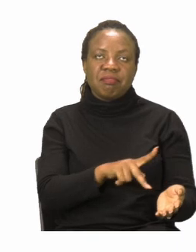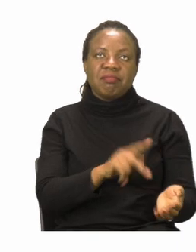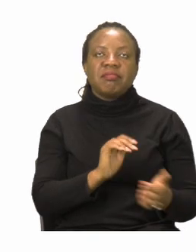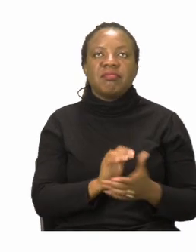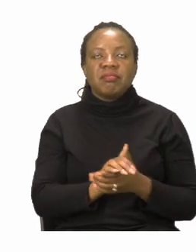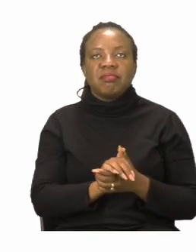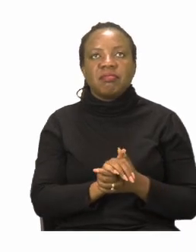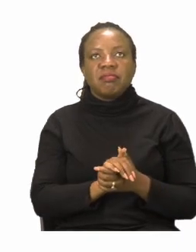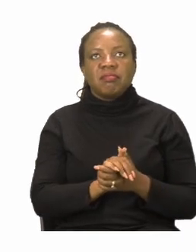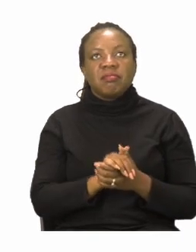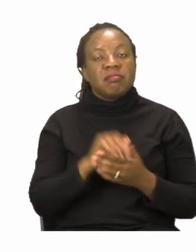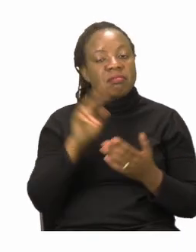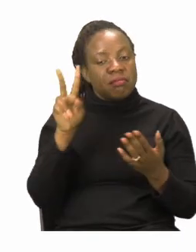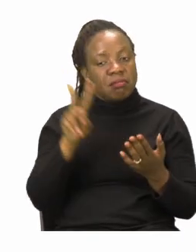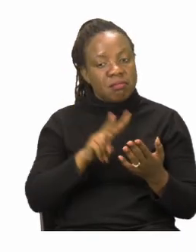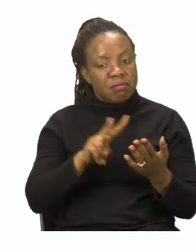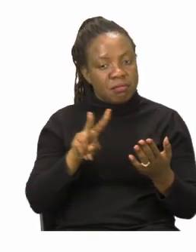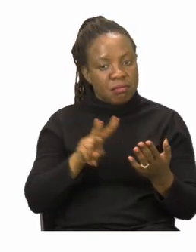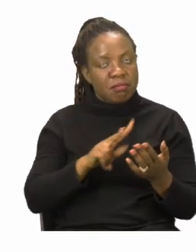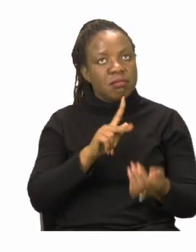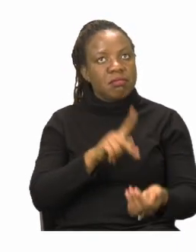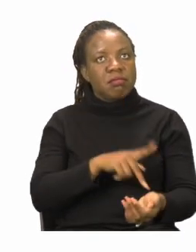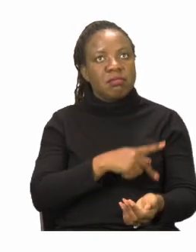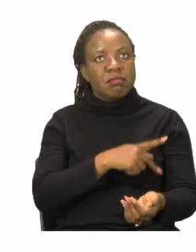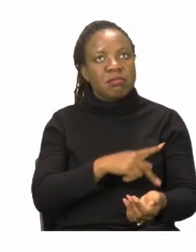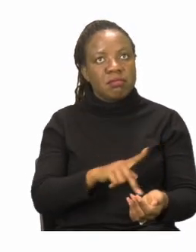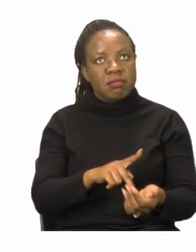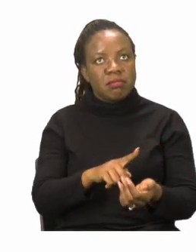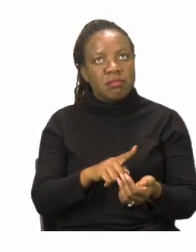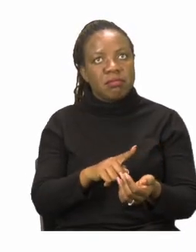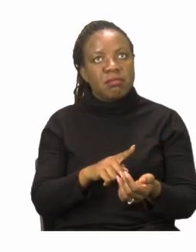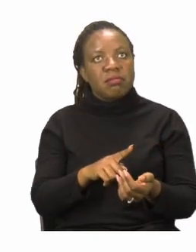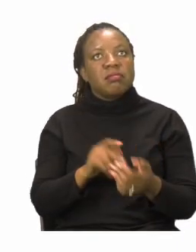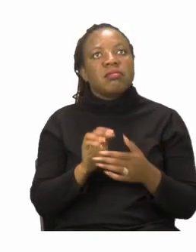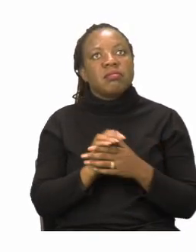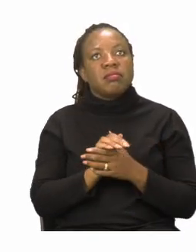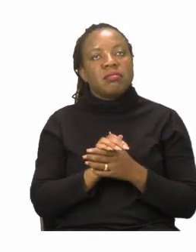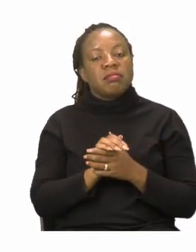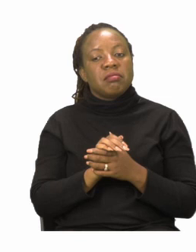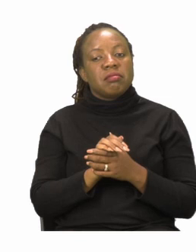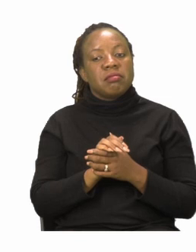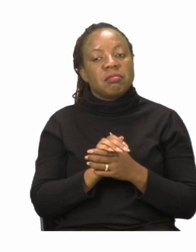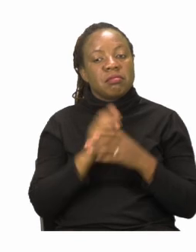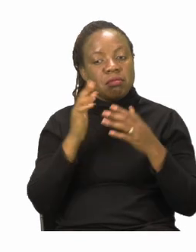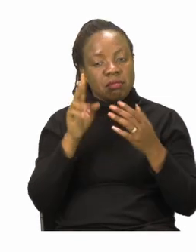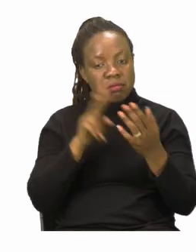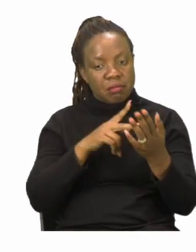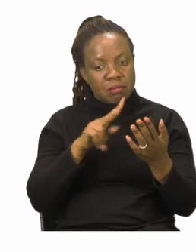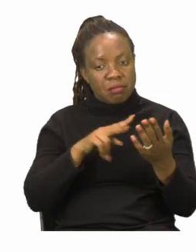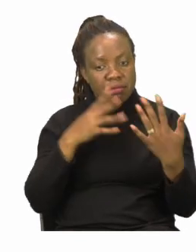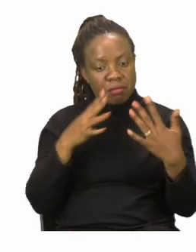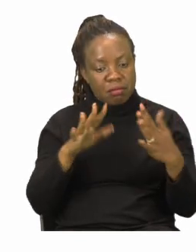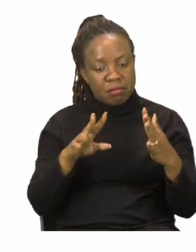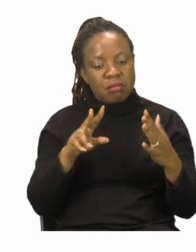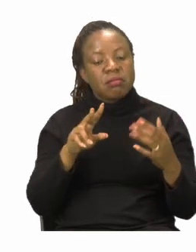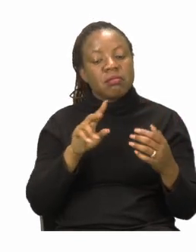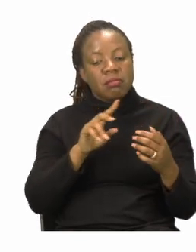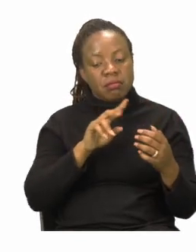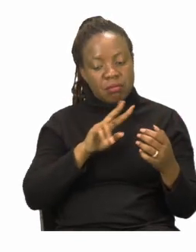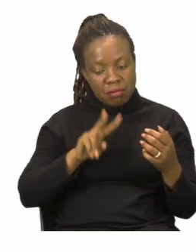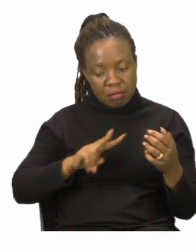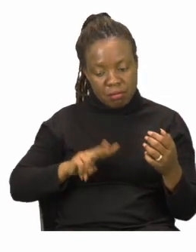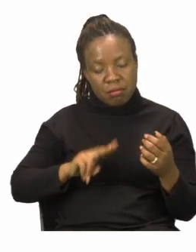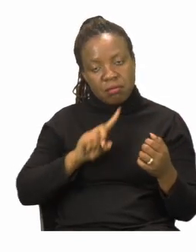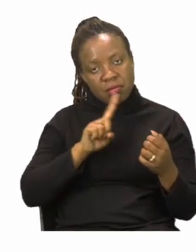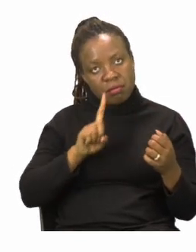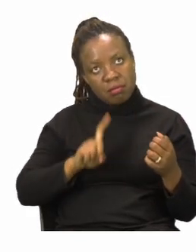going to read through the poem and then we are going to see or read through the questions before we go